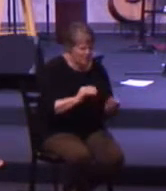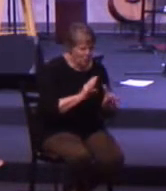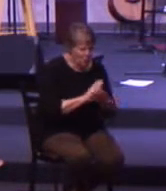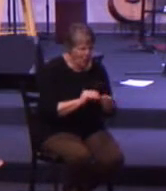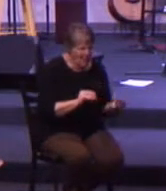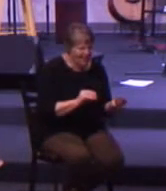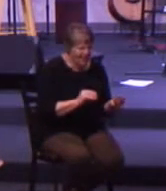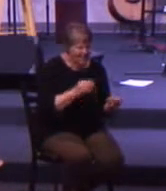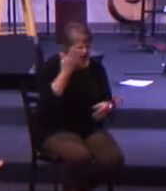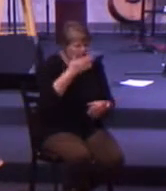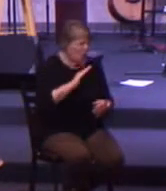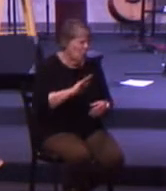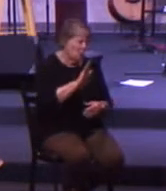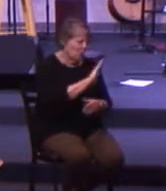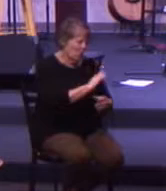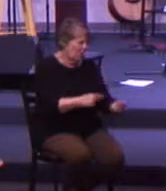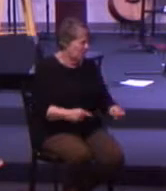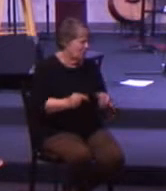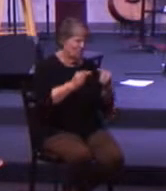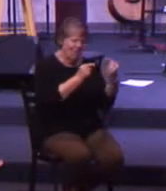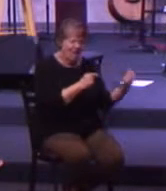struggle is, but here's what I do know.